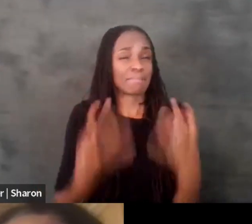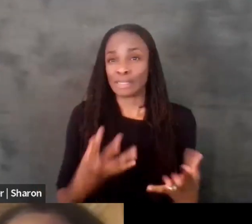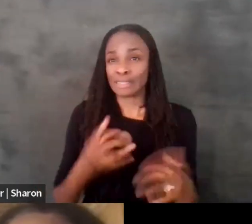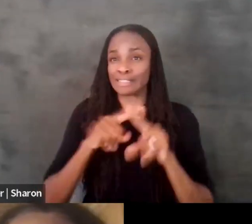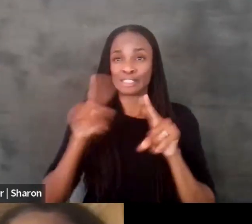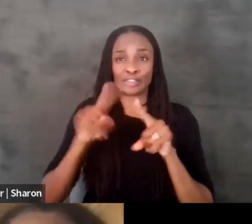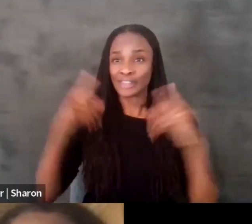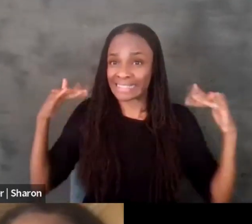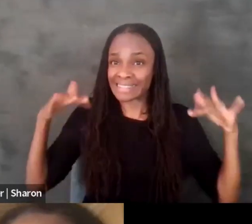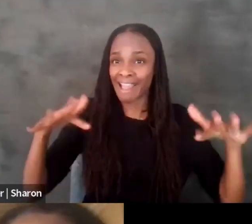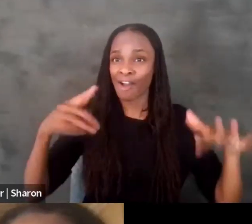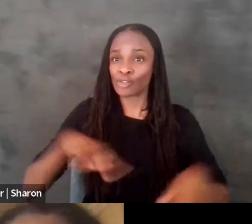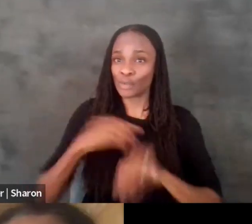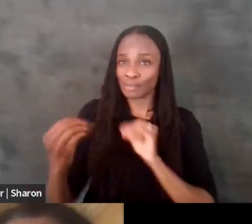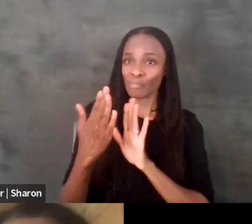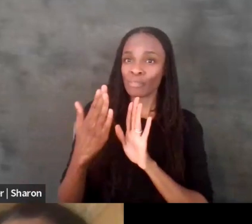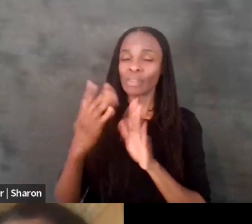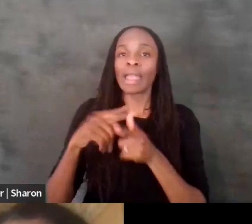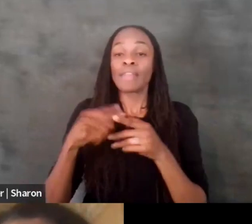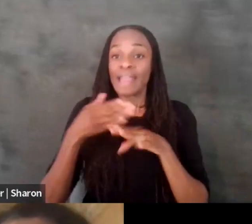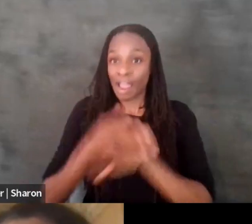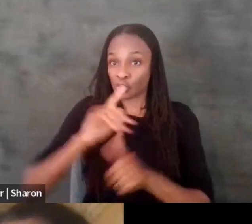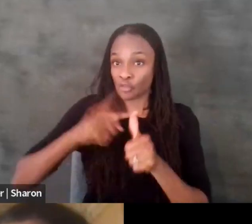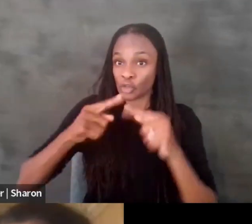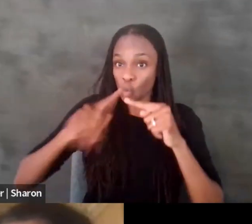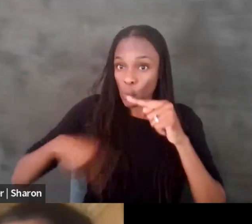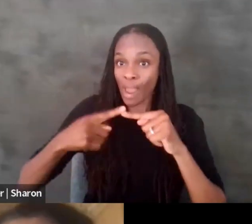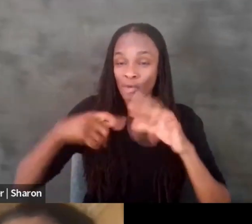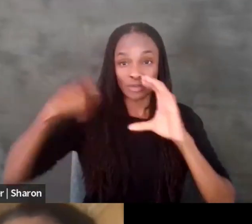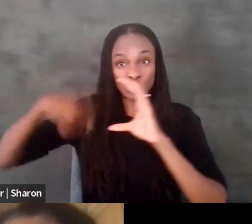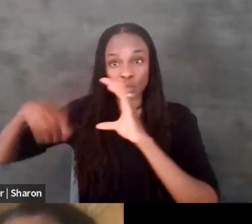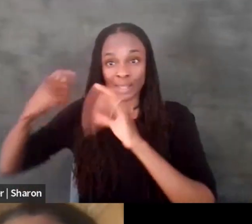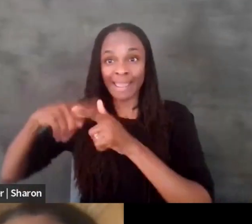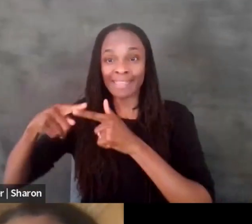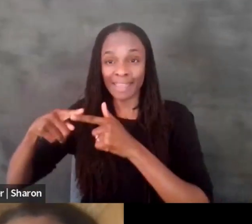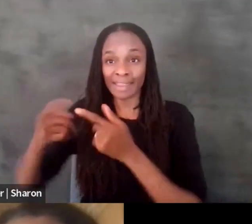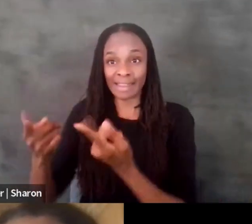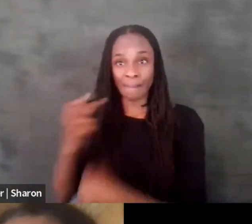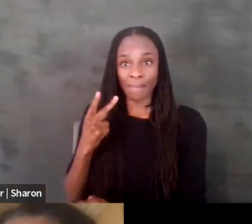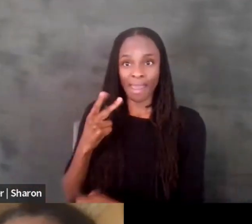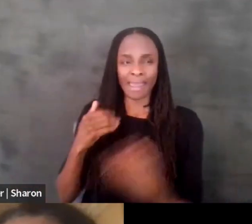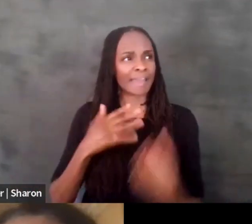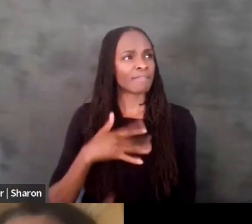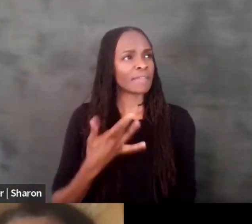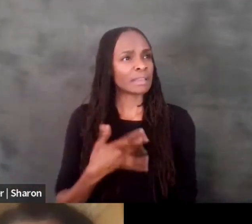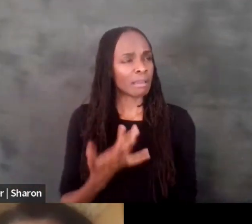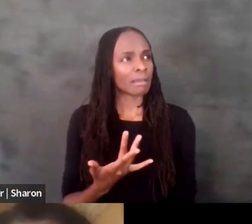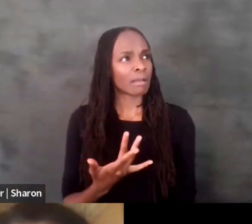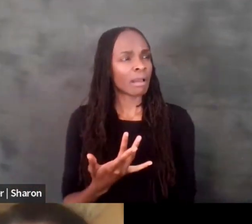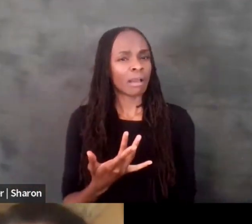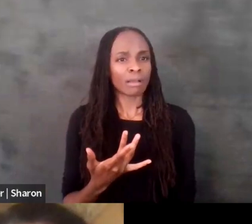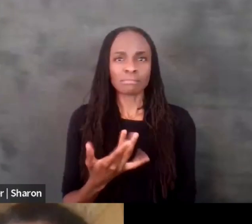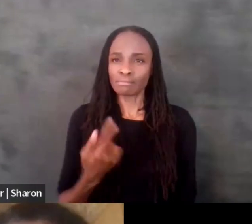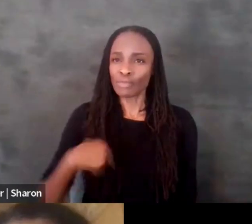encountered. And when we did the first round of shooting and we came back, we had this feeling that we